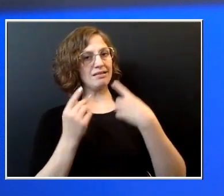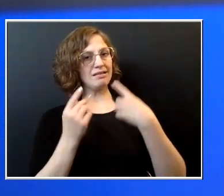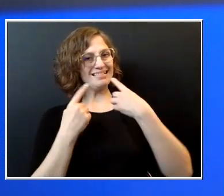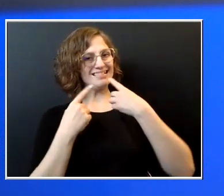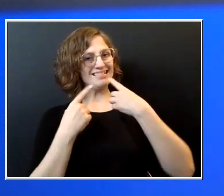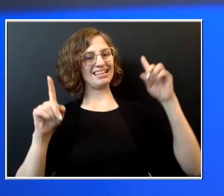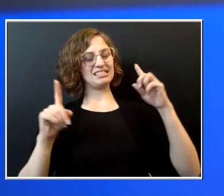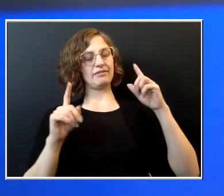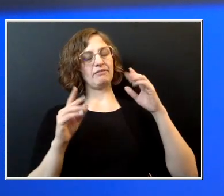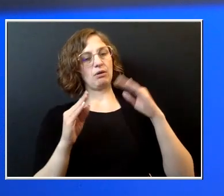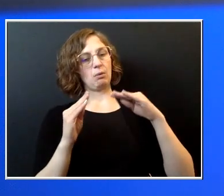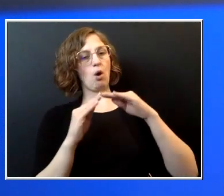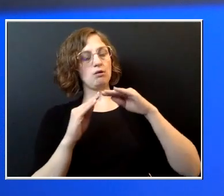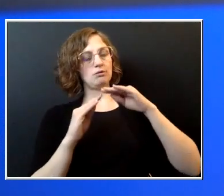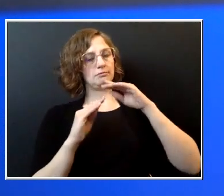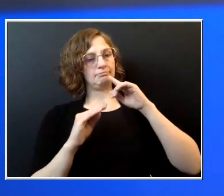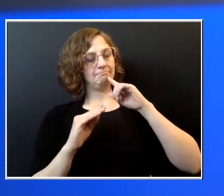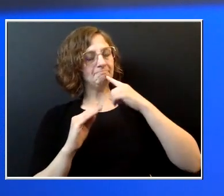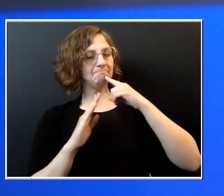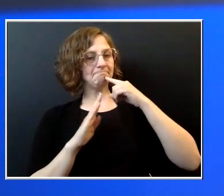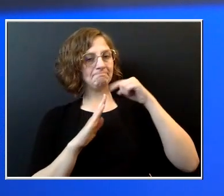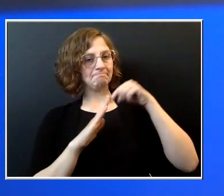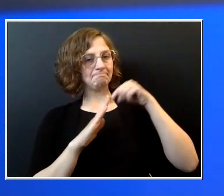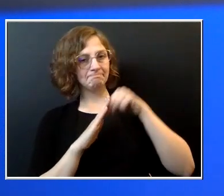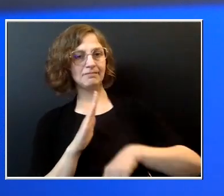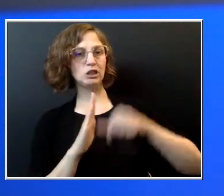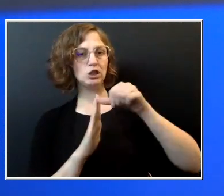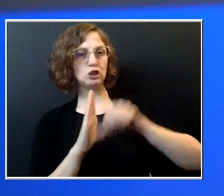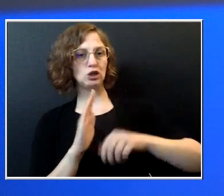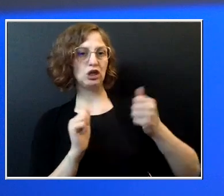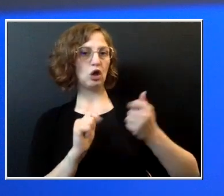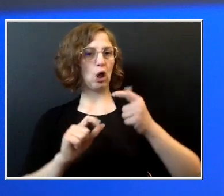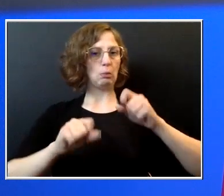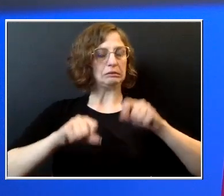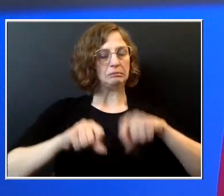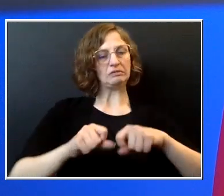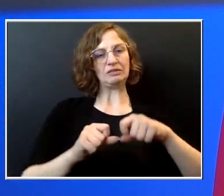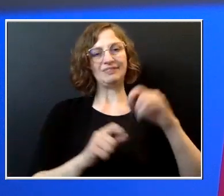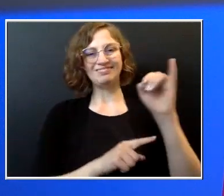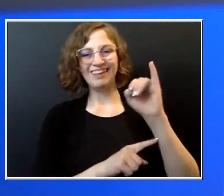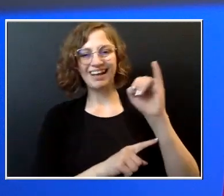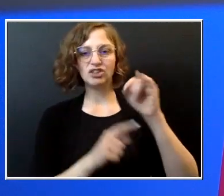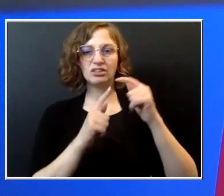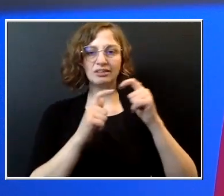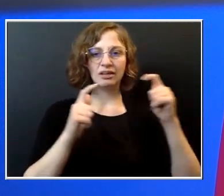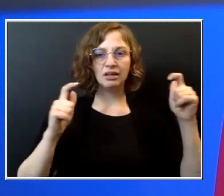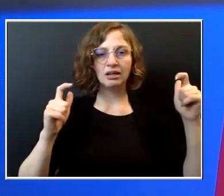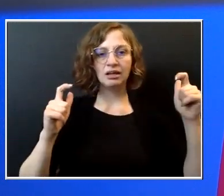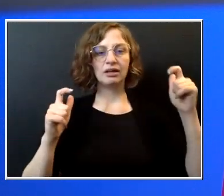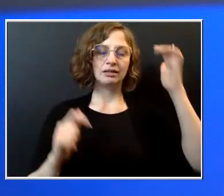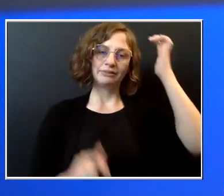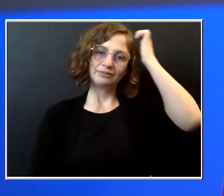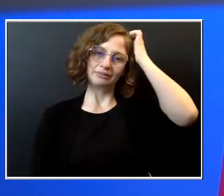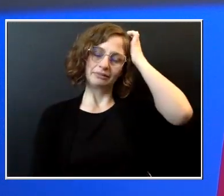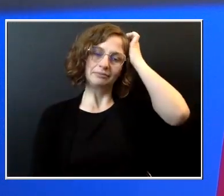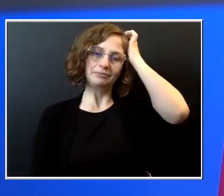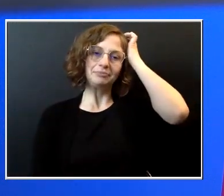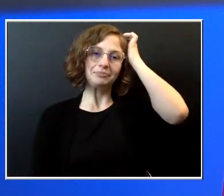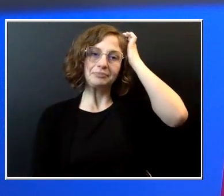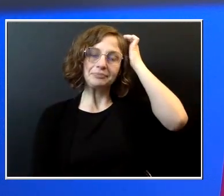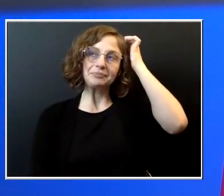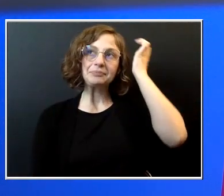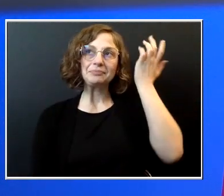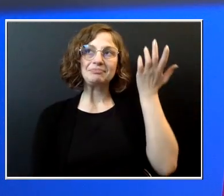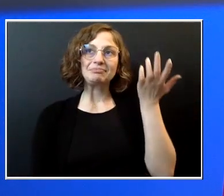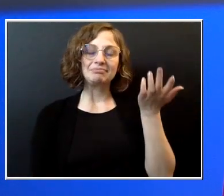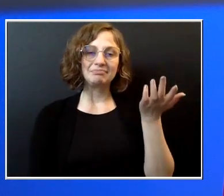for for infection and other implications, it honestly made more sense to go with a